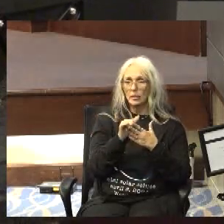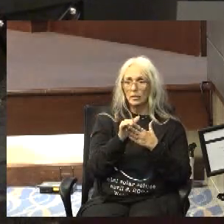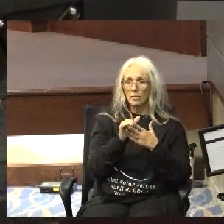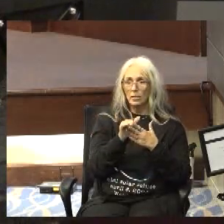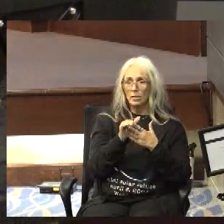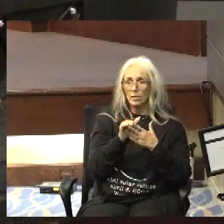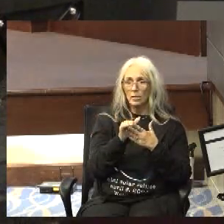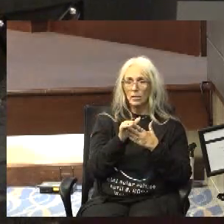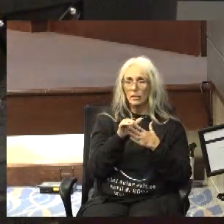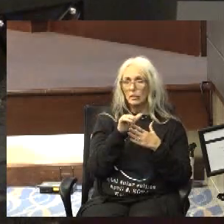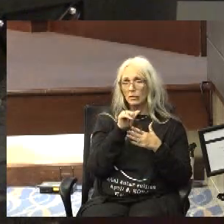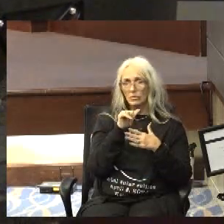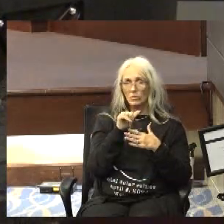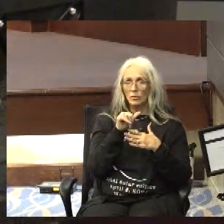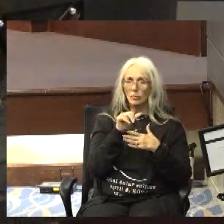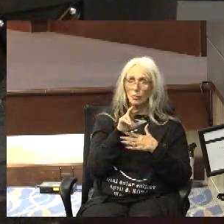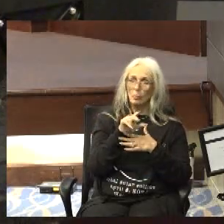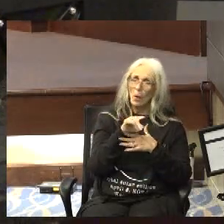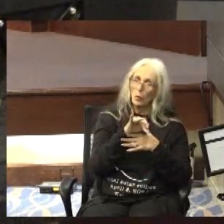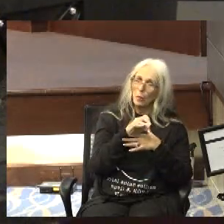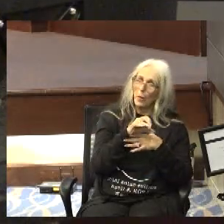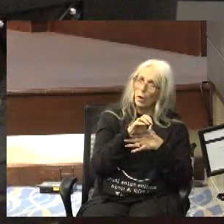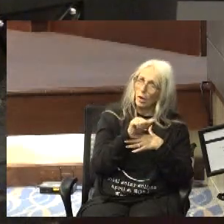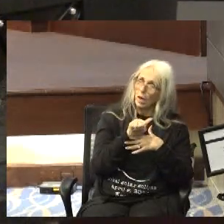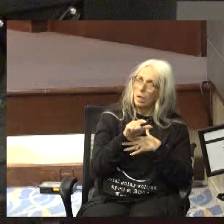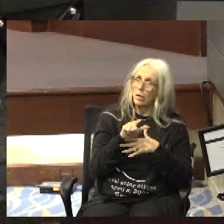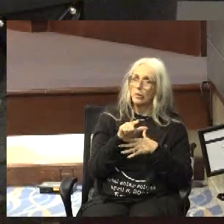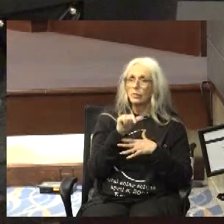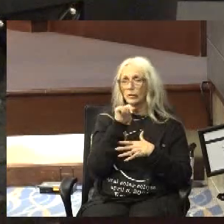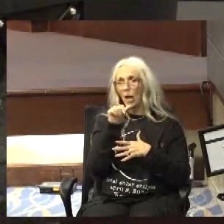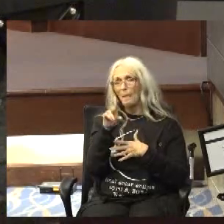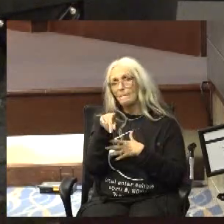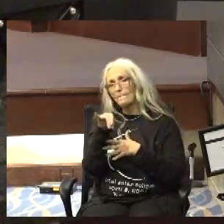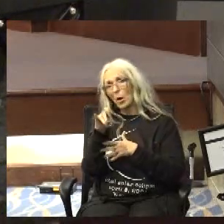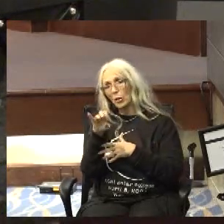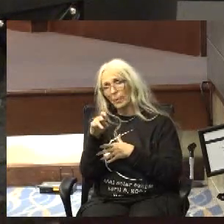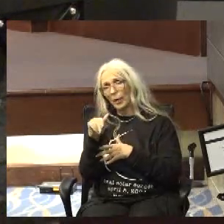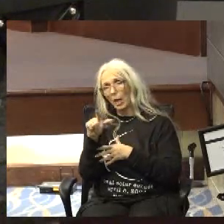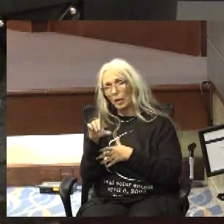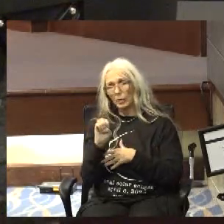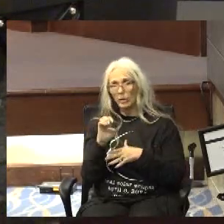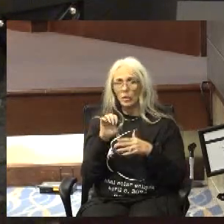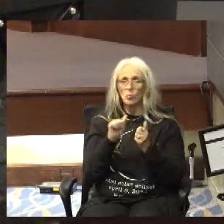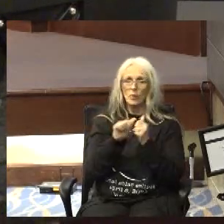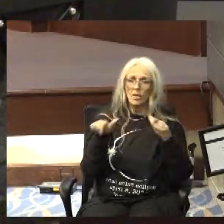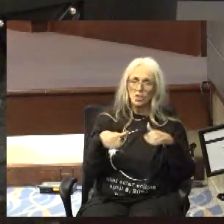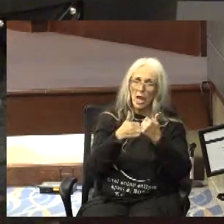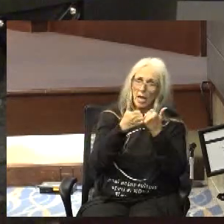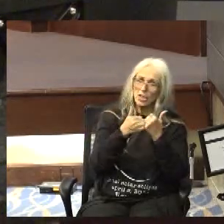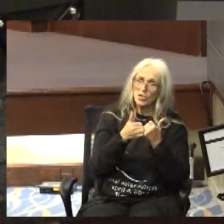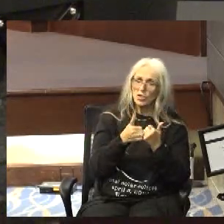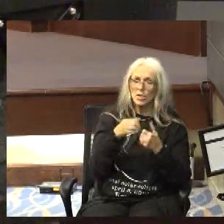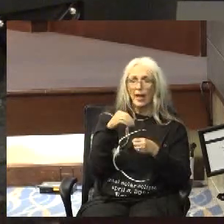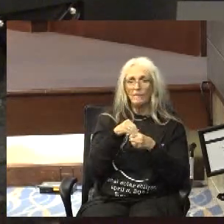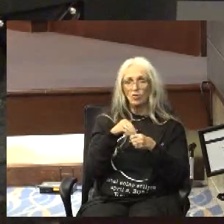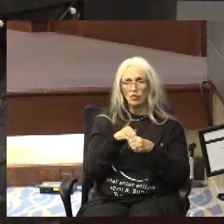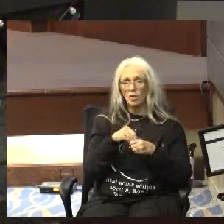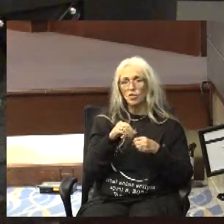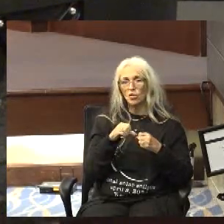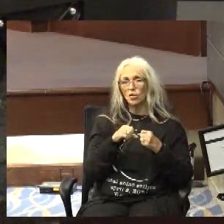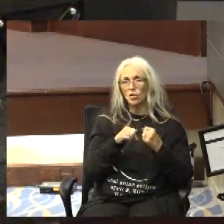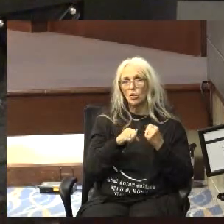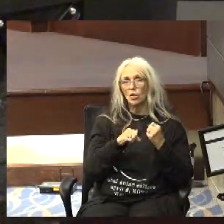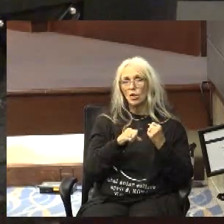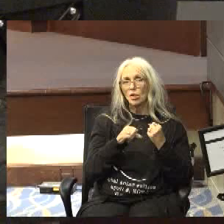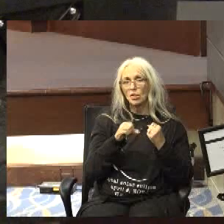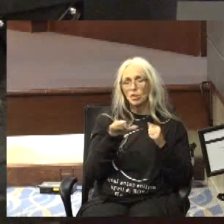more non-potable where we're using potable, but even that has some purple pipe challenges and some infrastructure challenges. So,